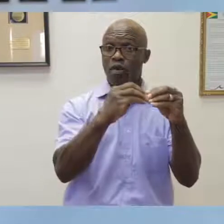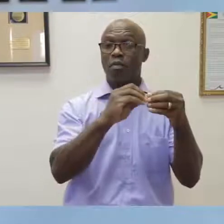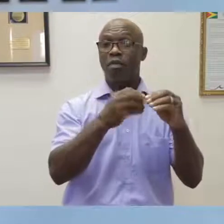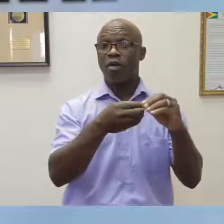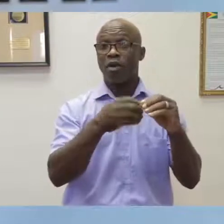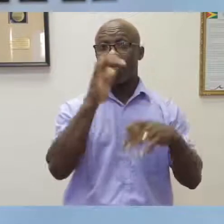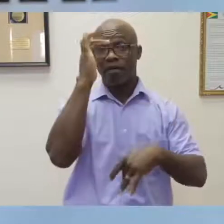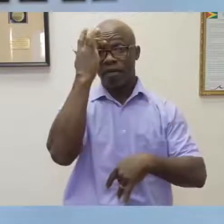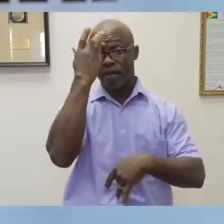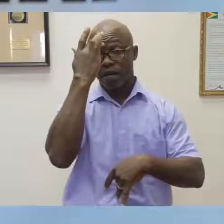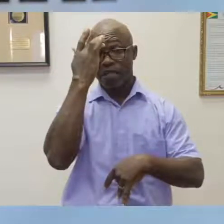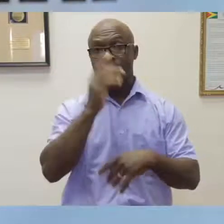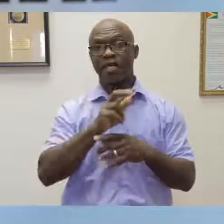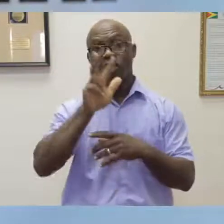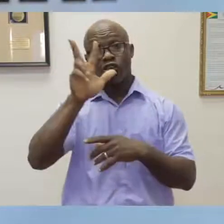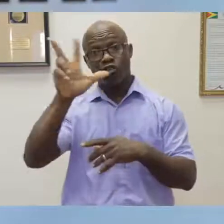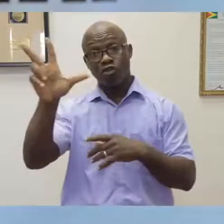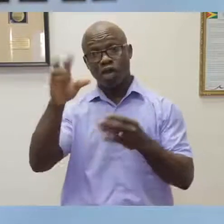is